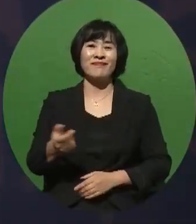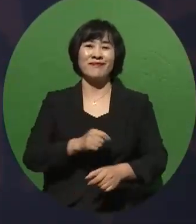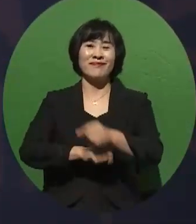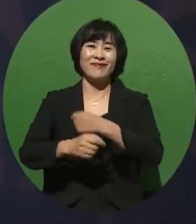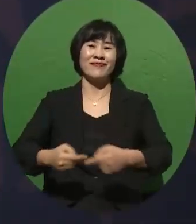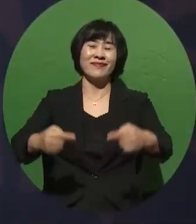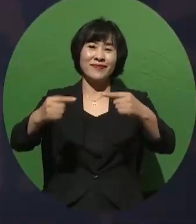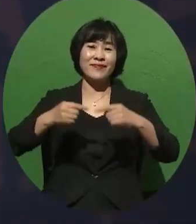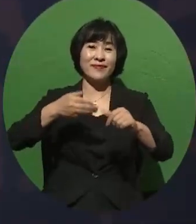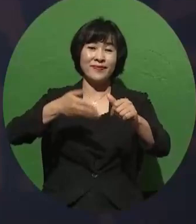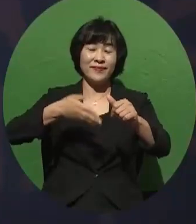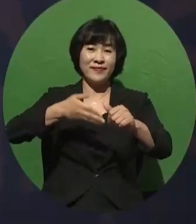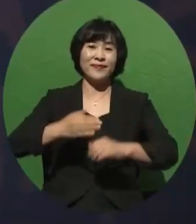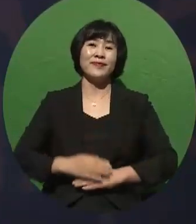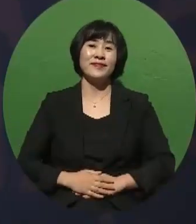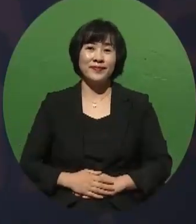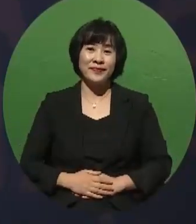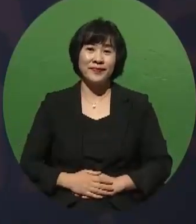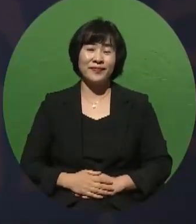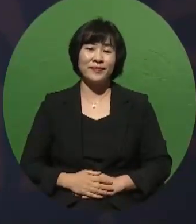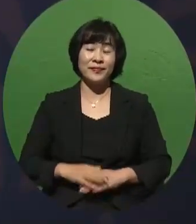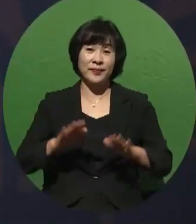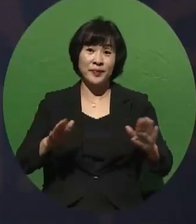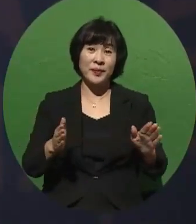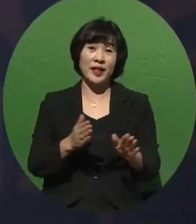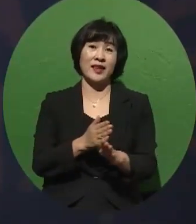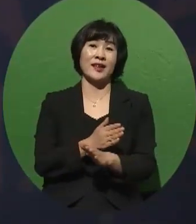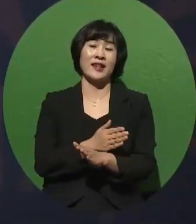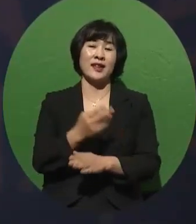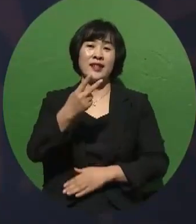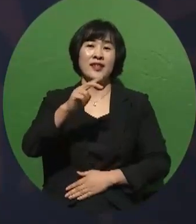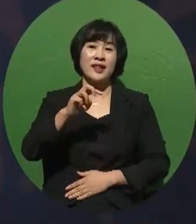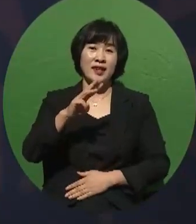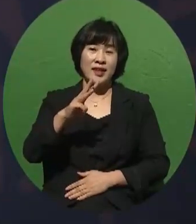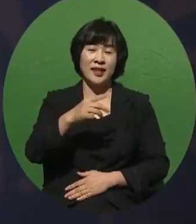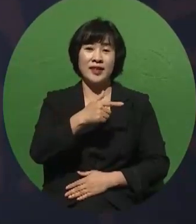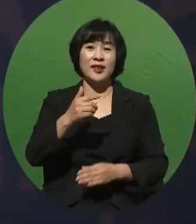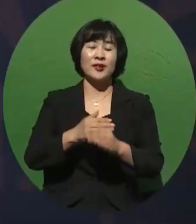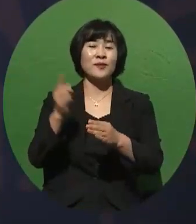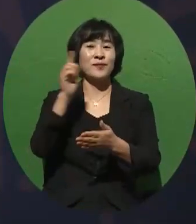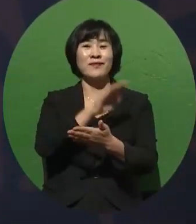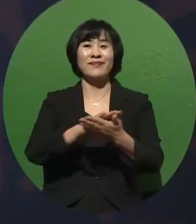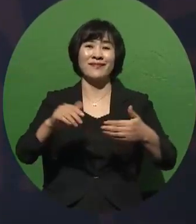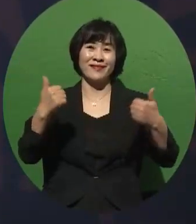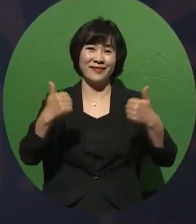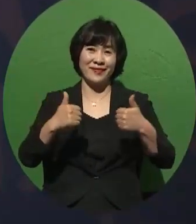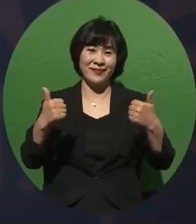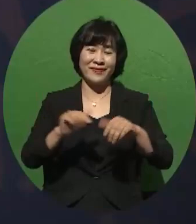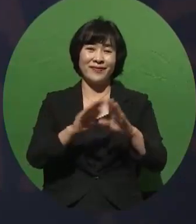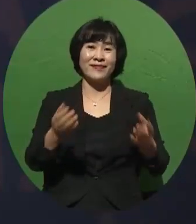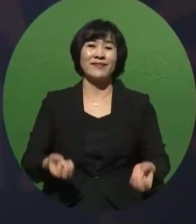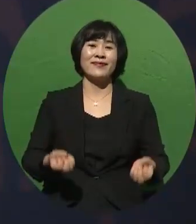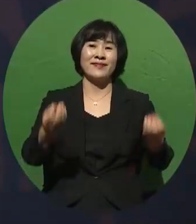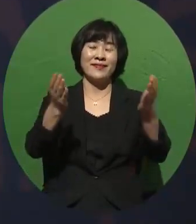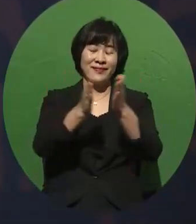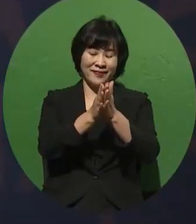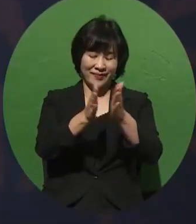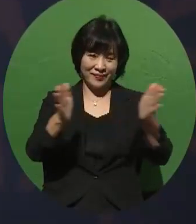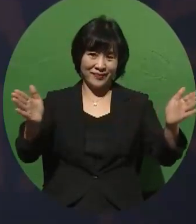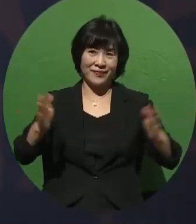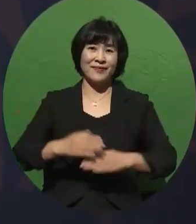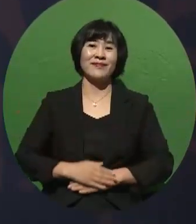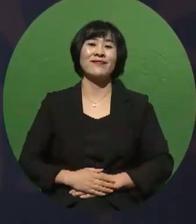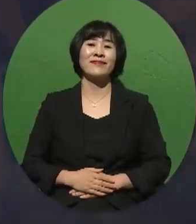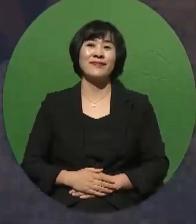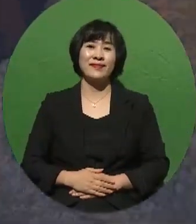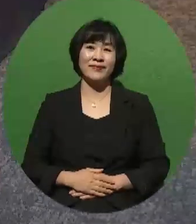and peace of humanity and the earth. Now, we are officially open